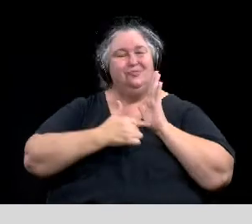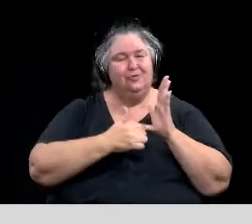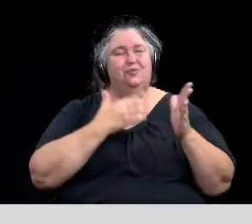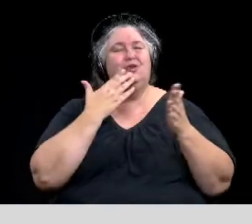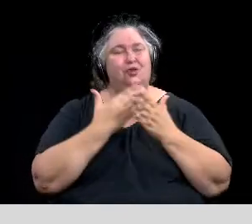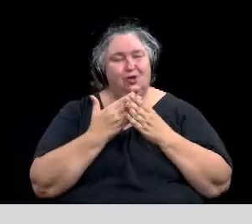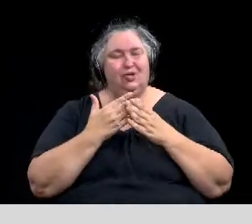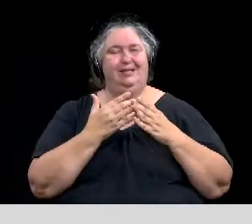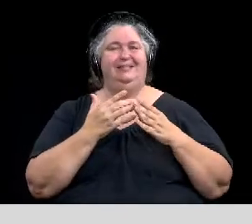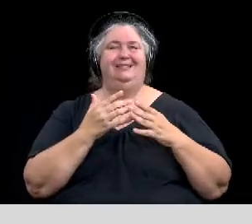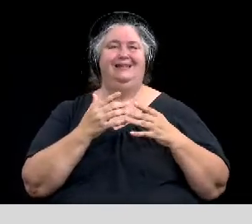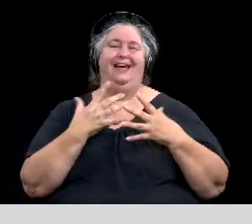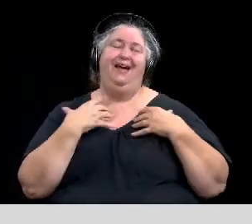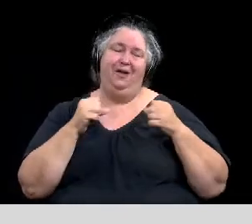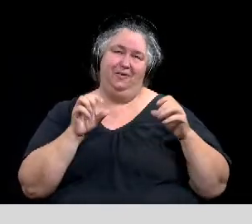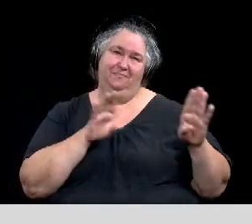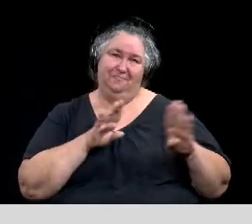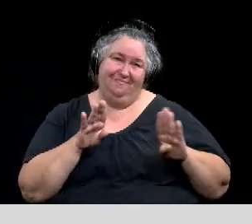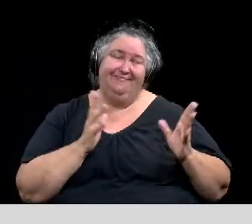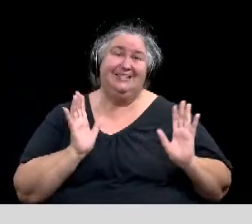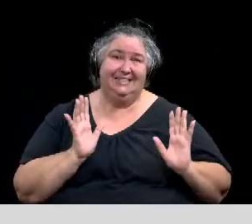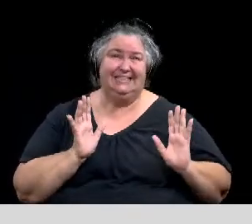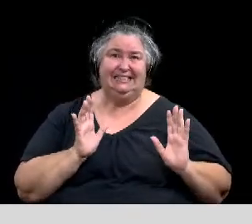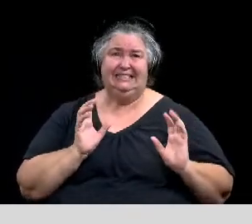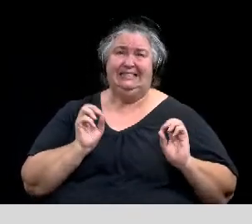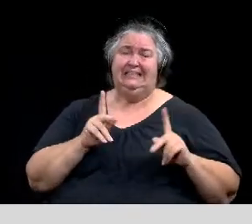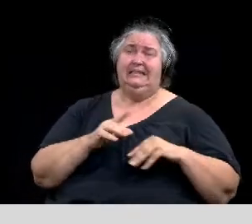I also want to conclude my comments with